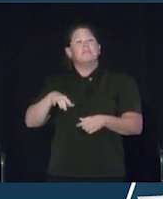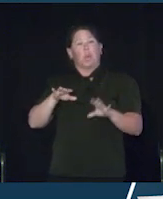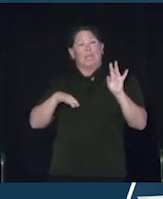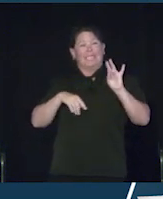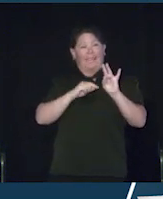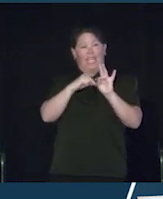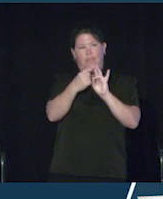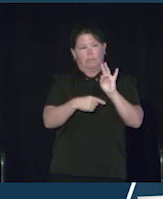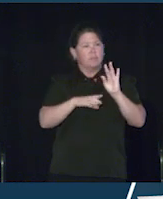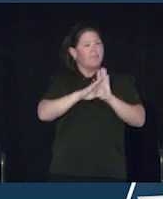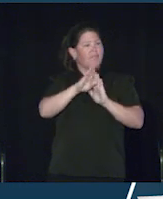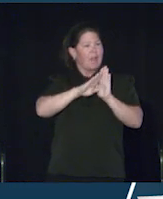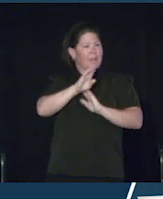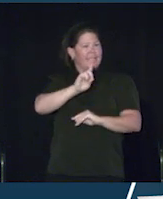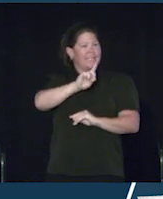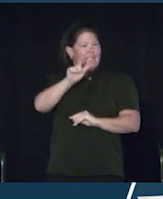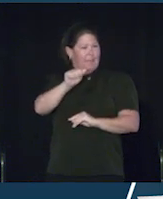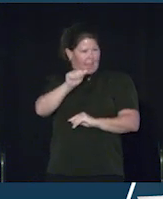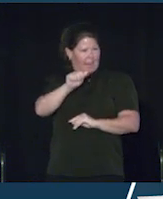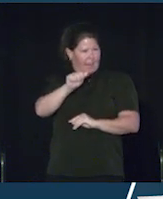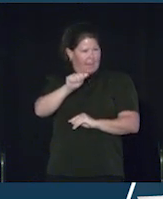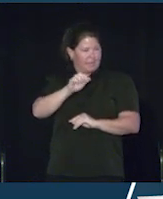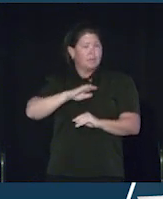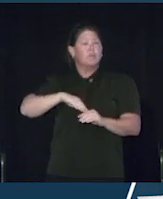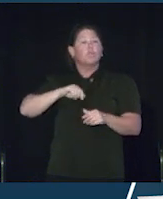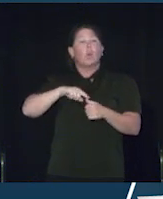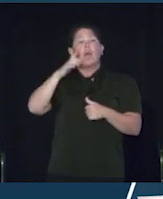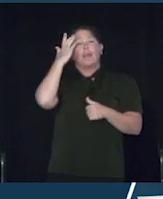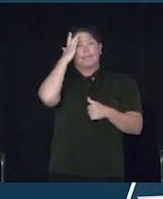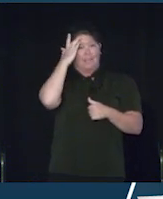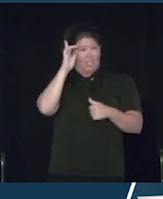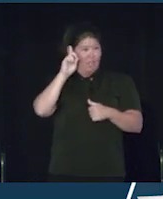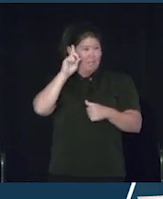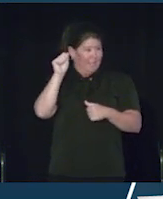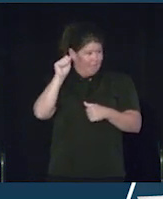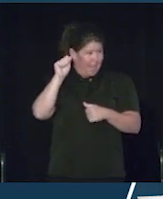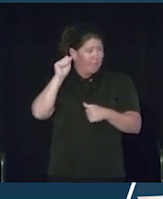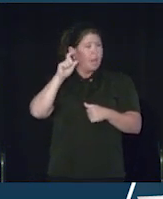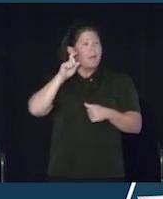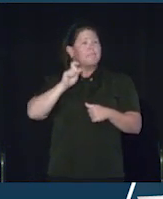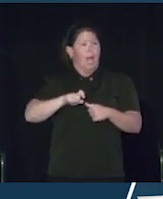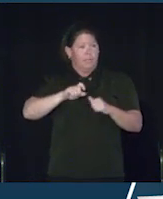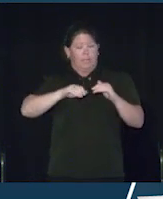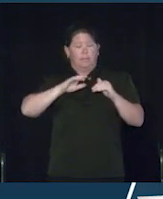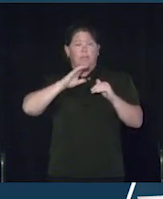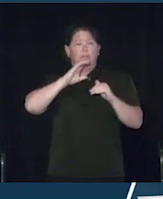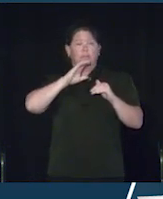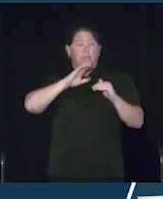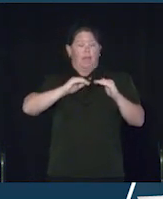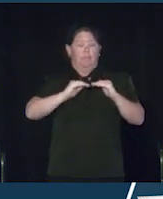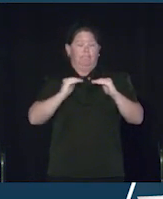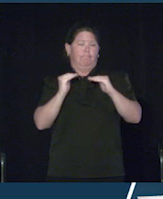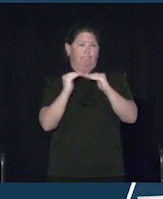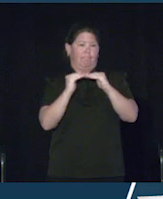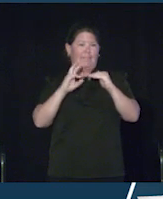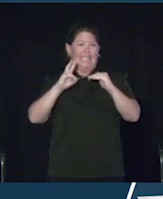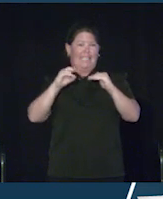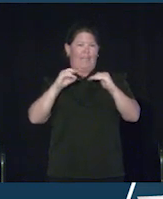So individuals with intellectual disability with an IQ of 70 and deficits in adaptive